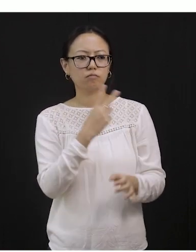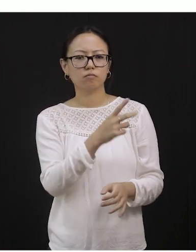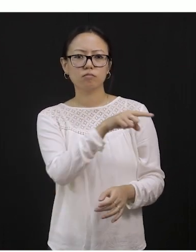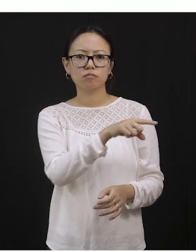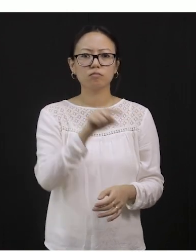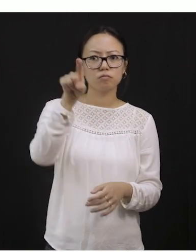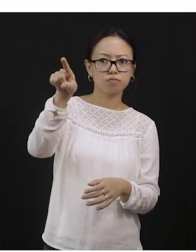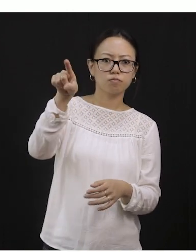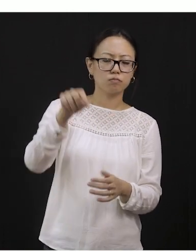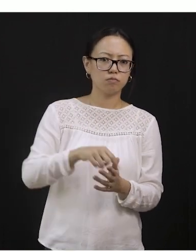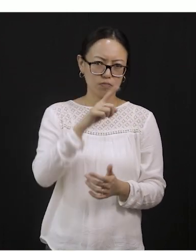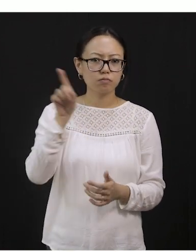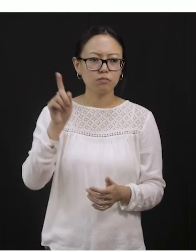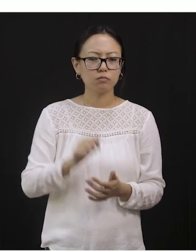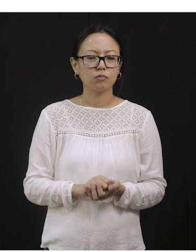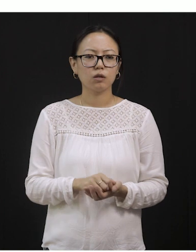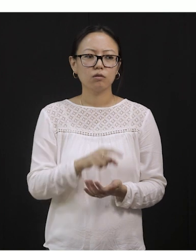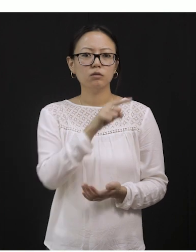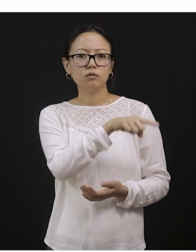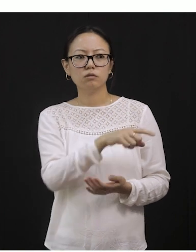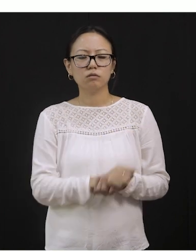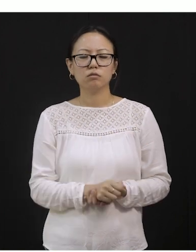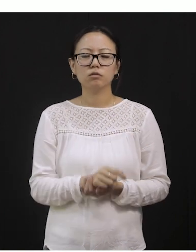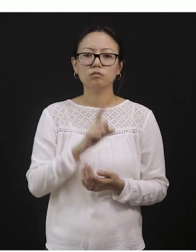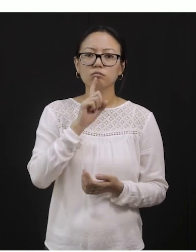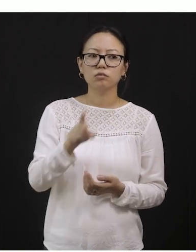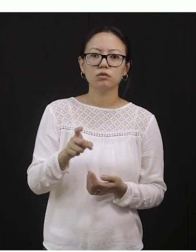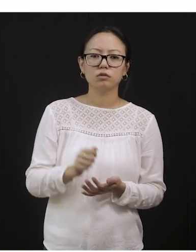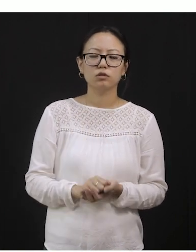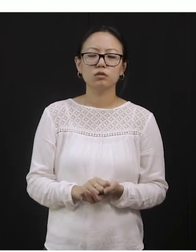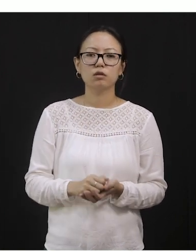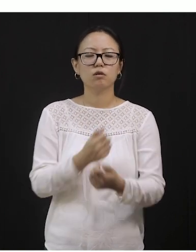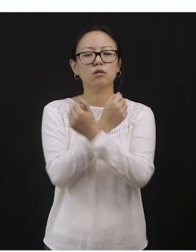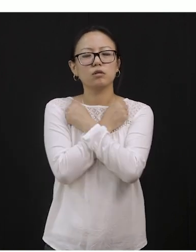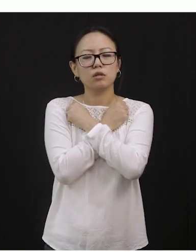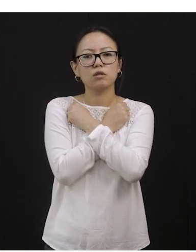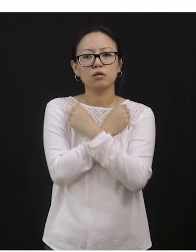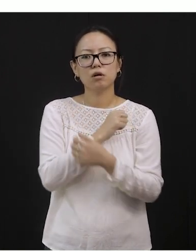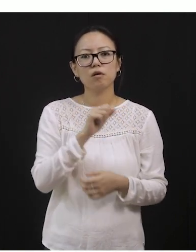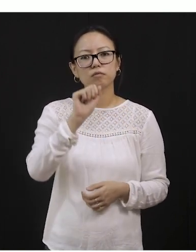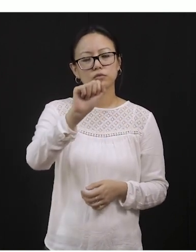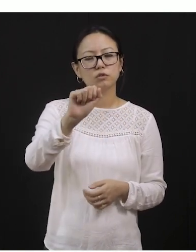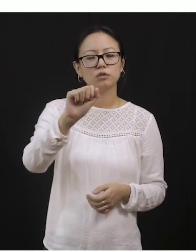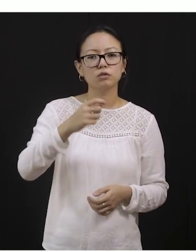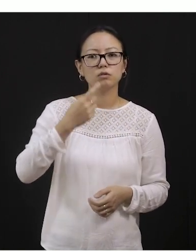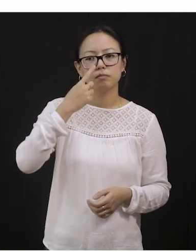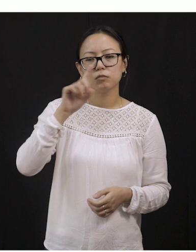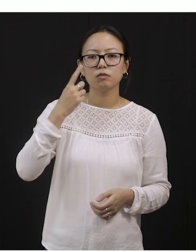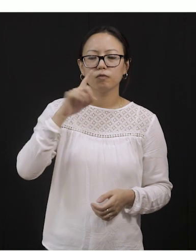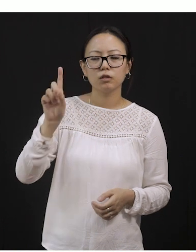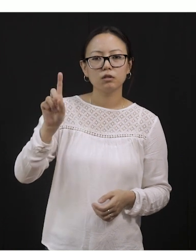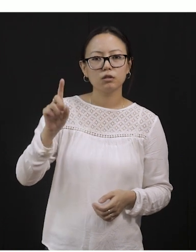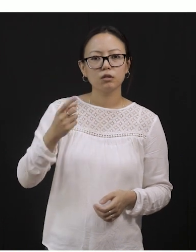to love our parents, to love our siblings and grandparents. So Shin Shan is telling us to love our parents, to love